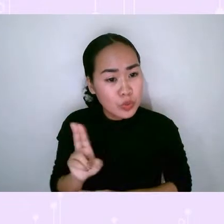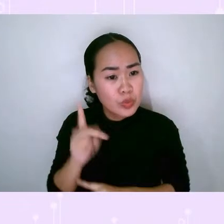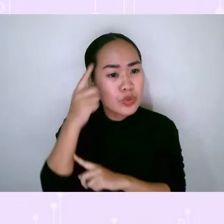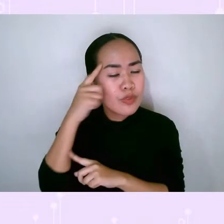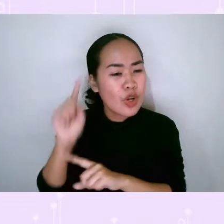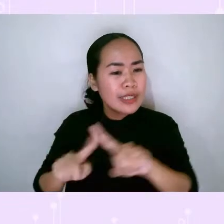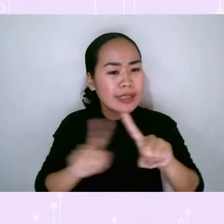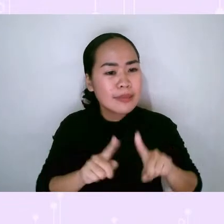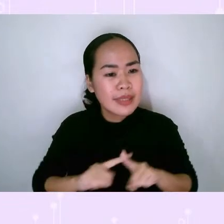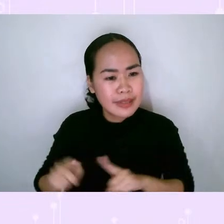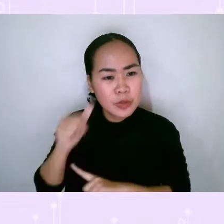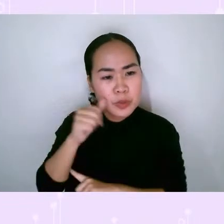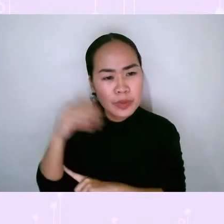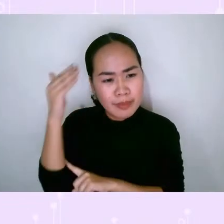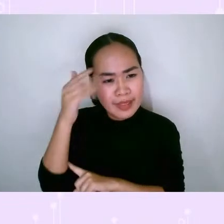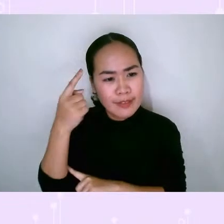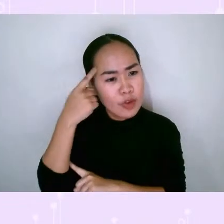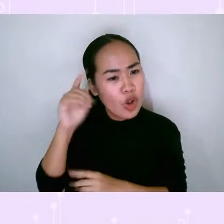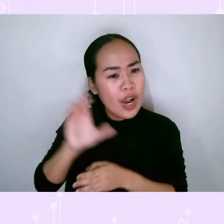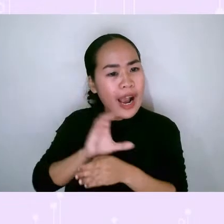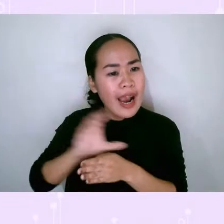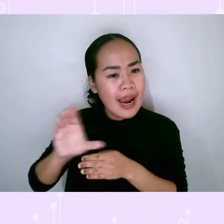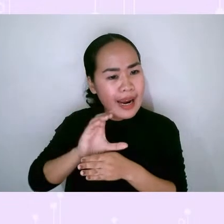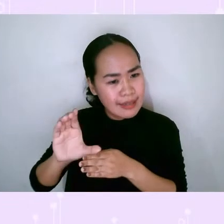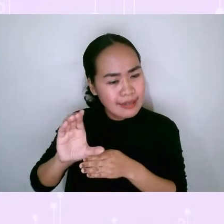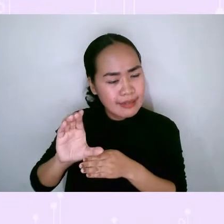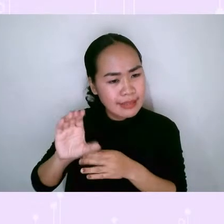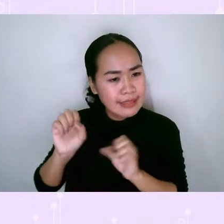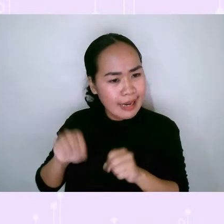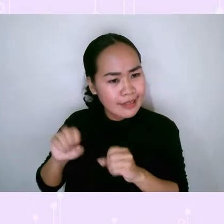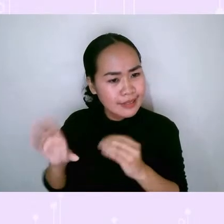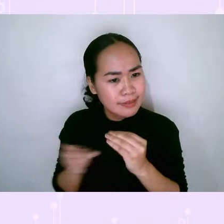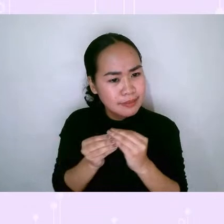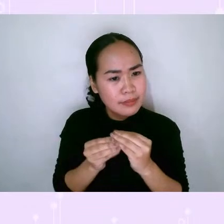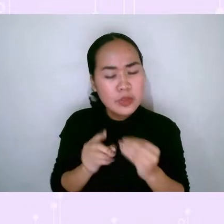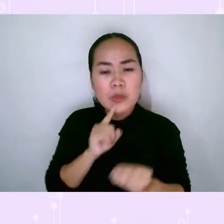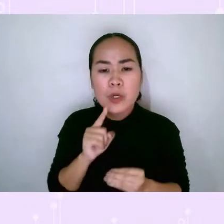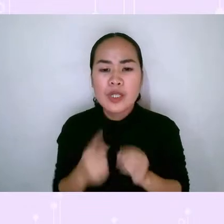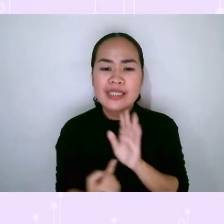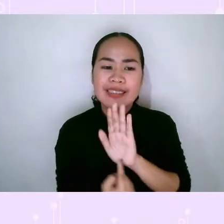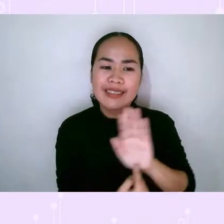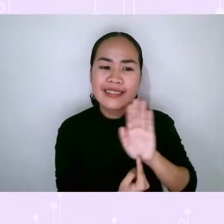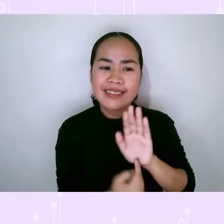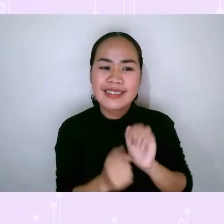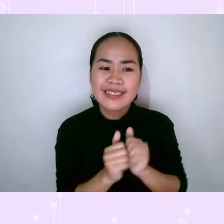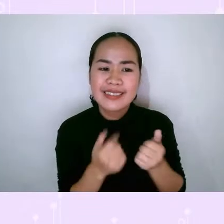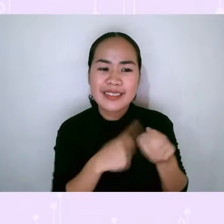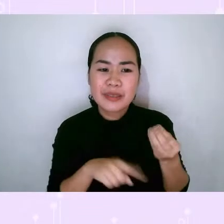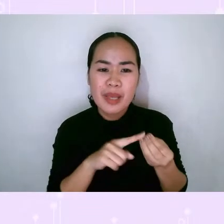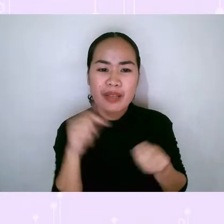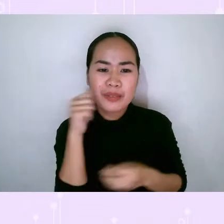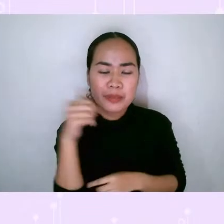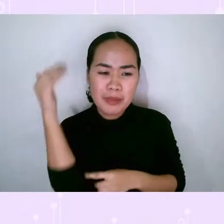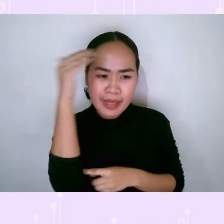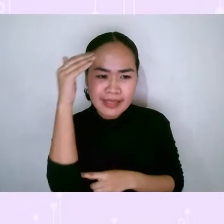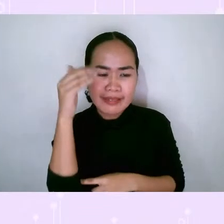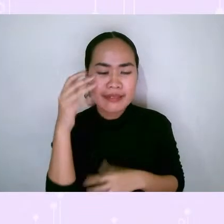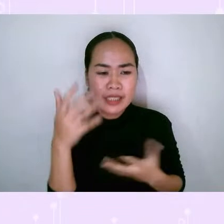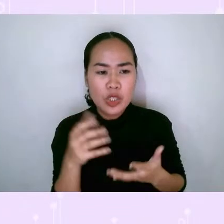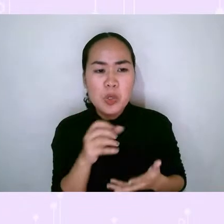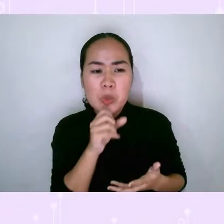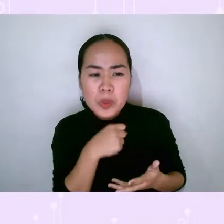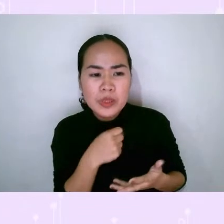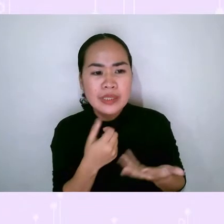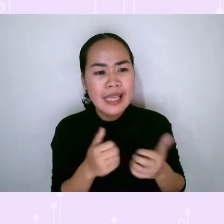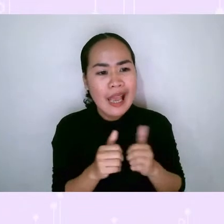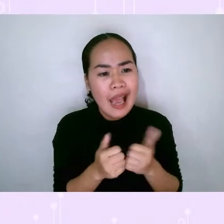careers. The PCW advocates for greater representation of women in senior technical and leadership roles in the fields